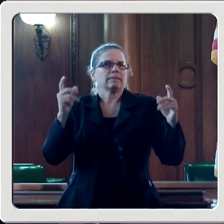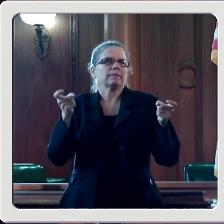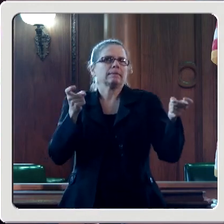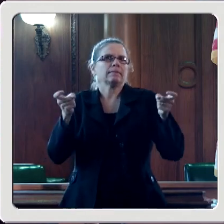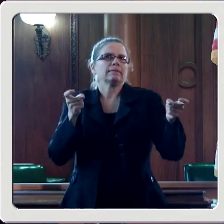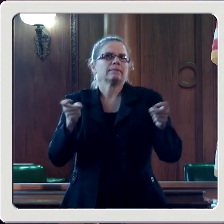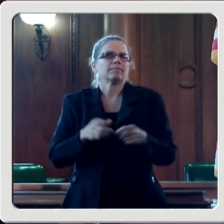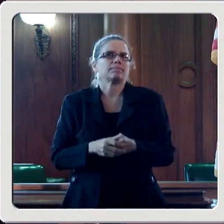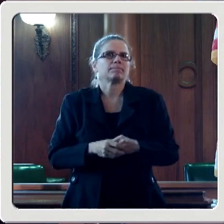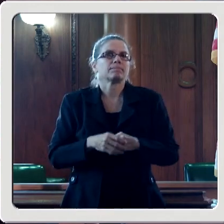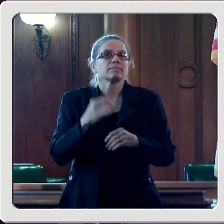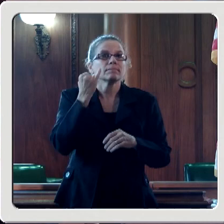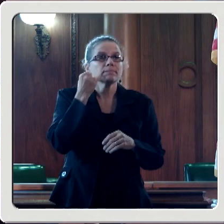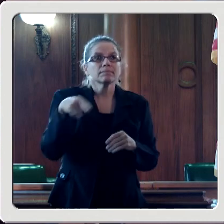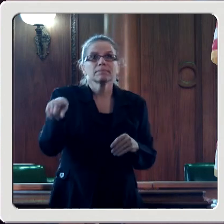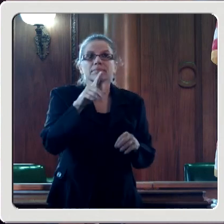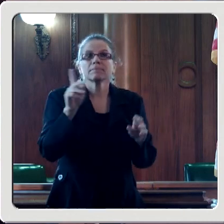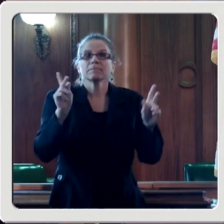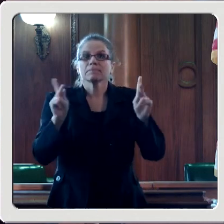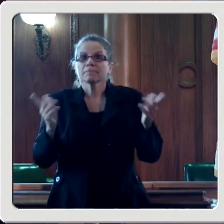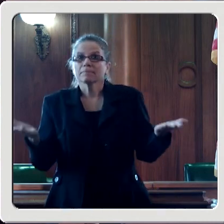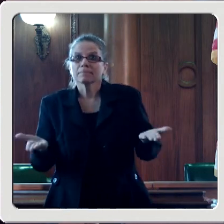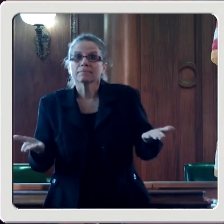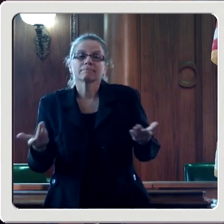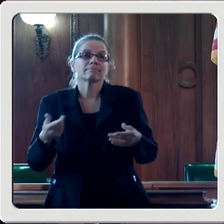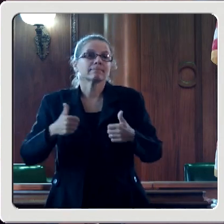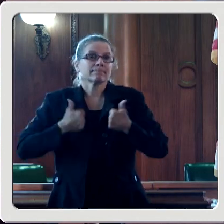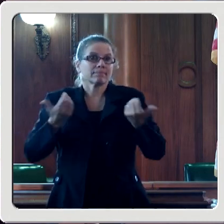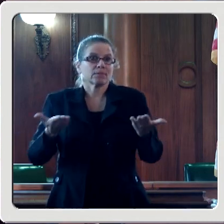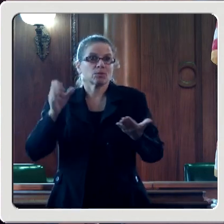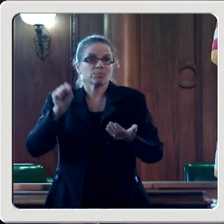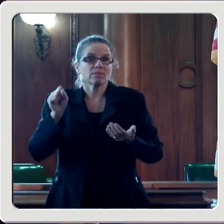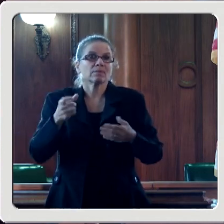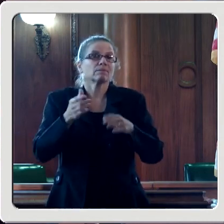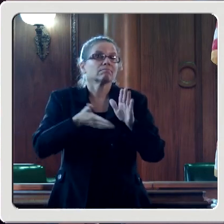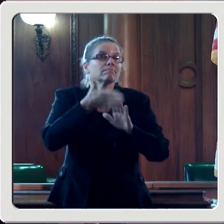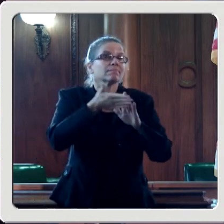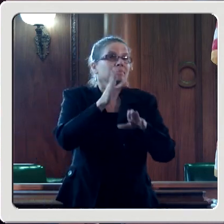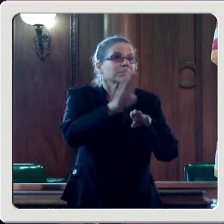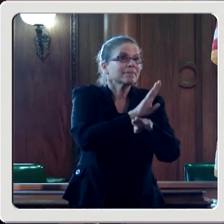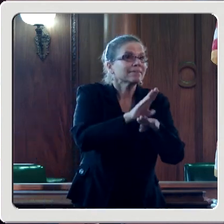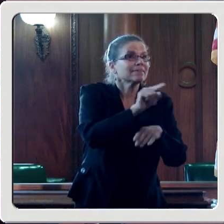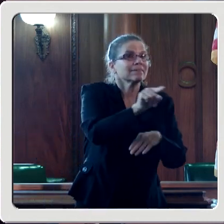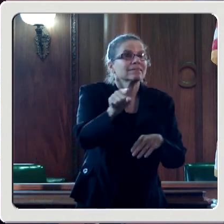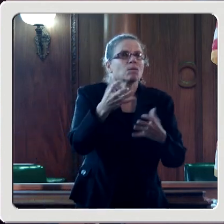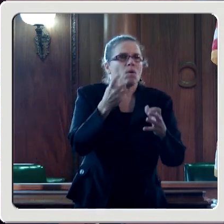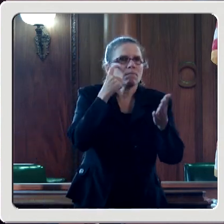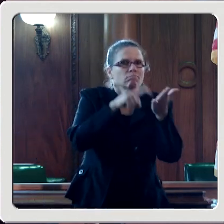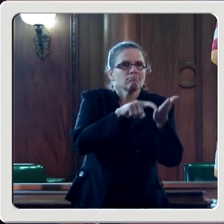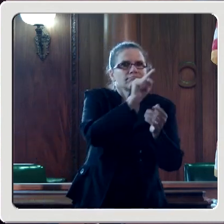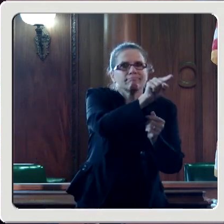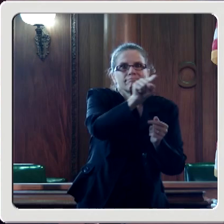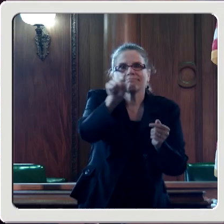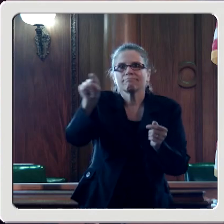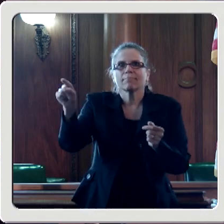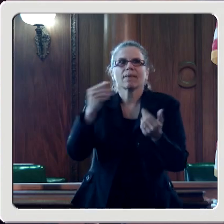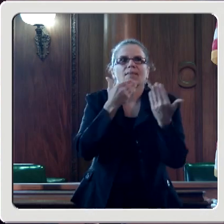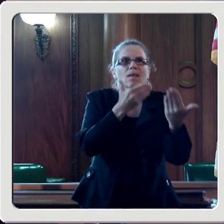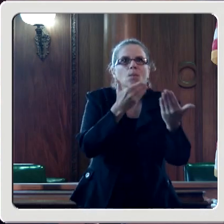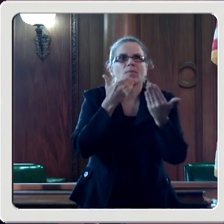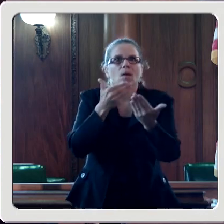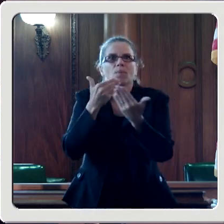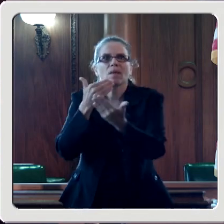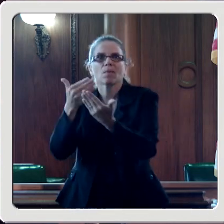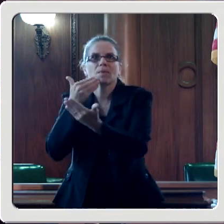you. Your patience has been outstanding. I think you heard from Helen Calton-Harris, Dr. Kerouac, and